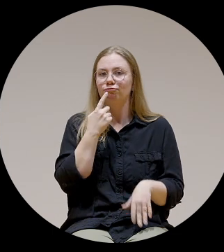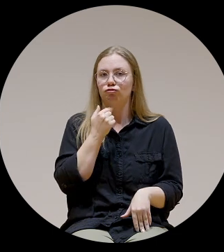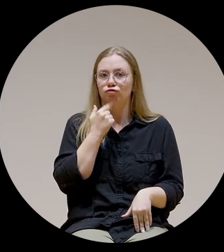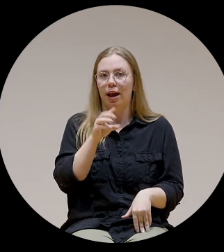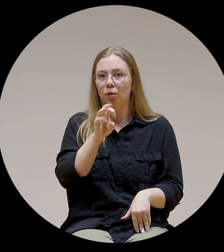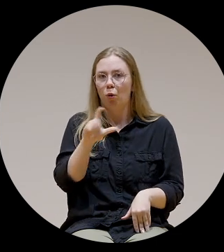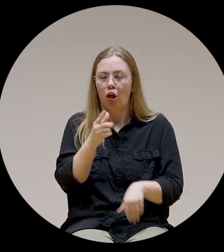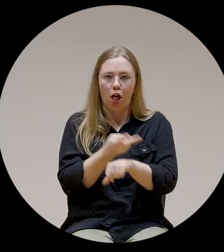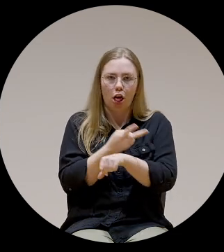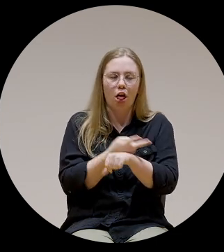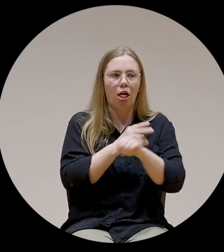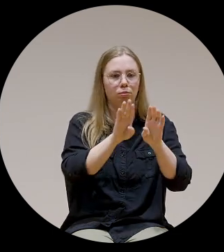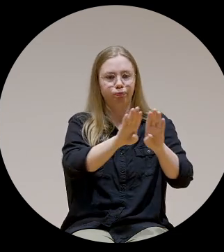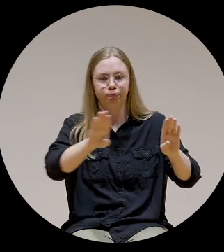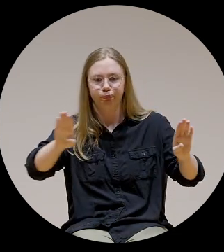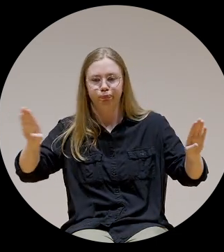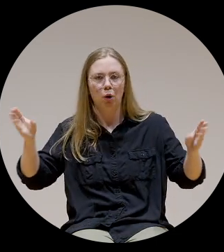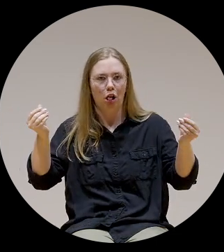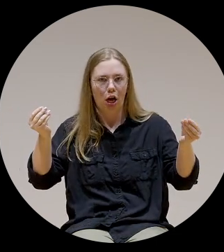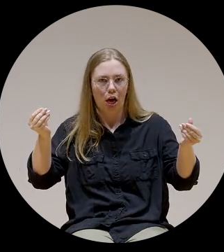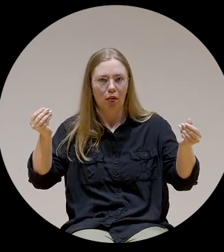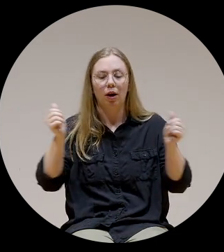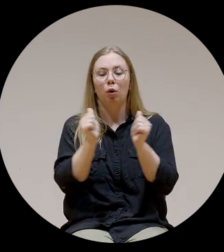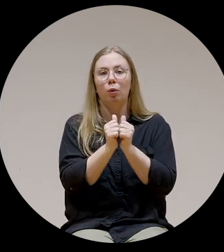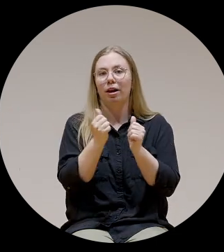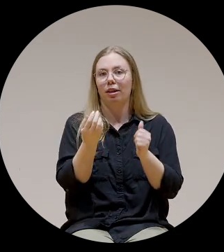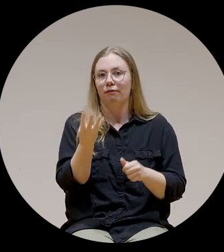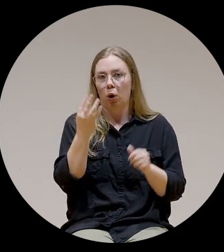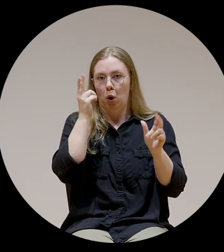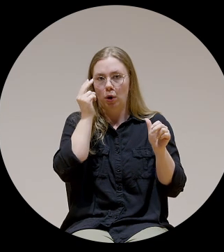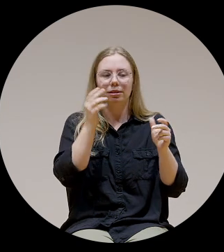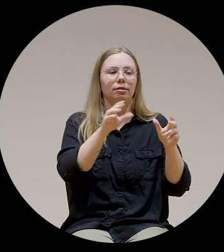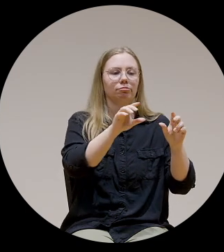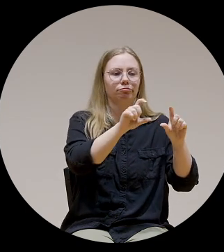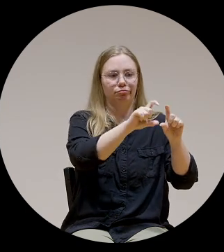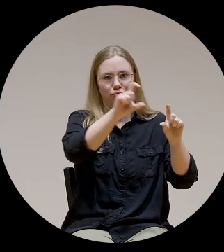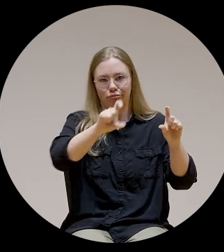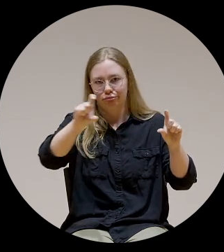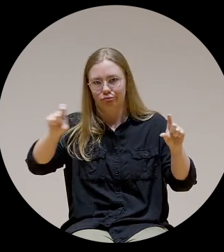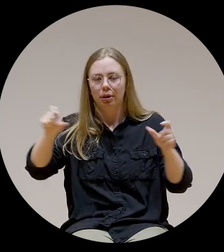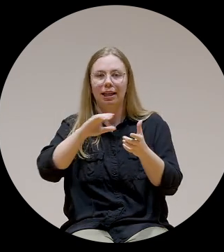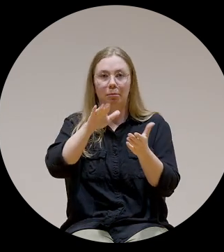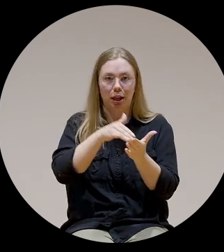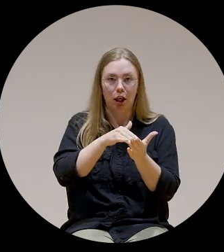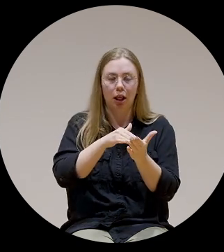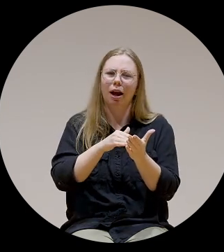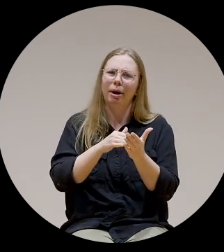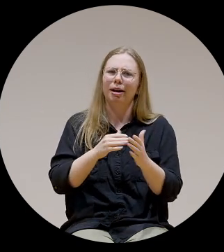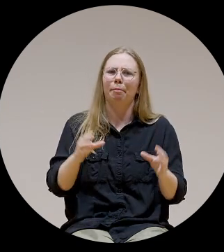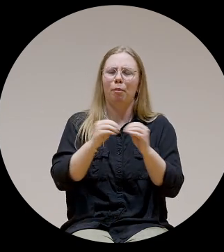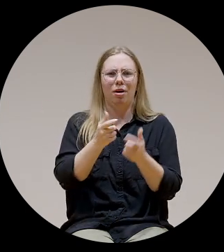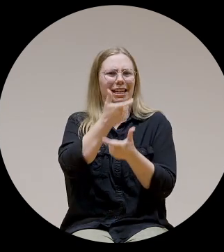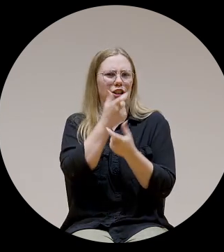It's broad or trade cloth, moving across the center of that cloth, but in an infinitely